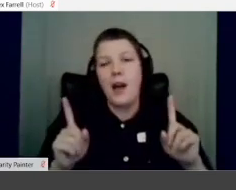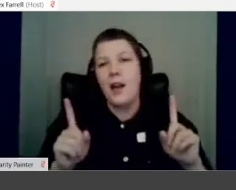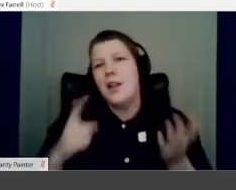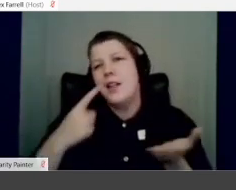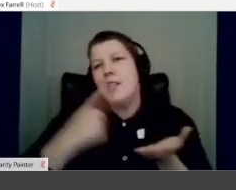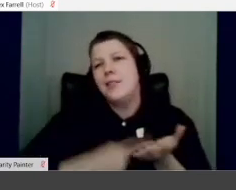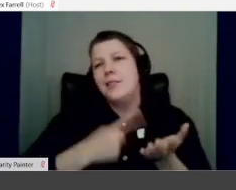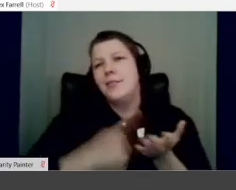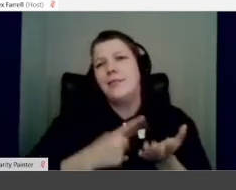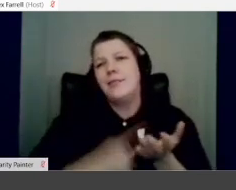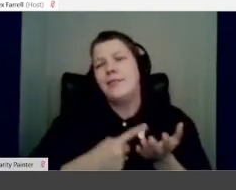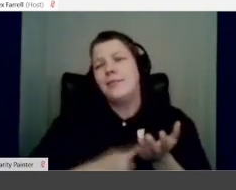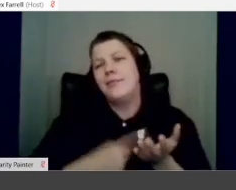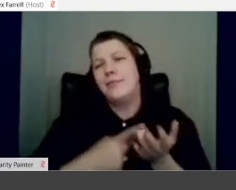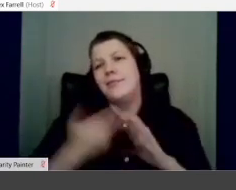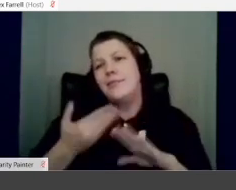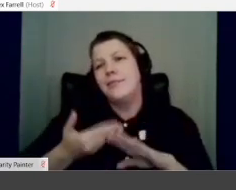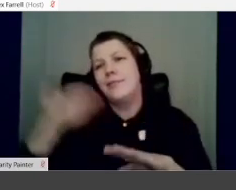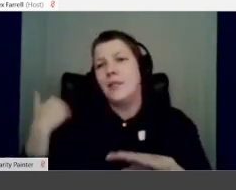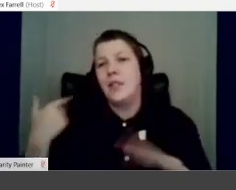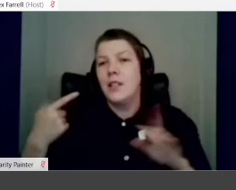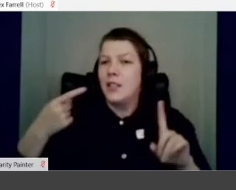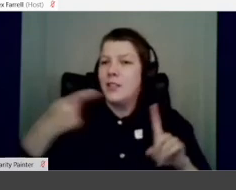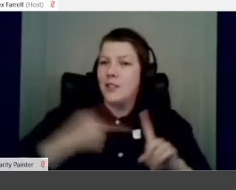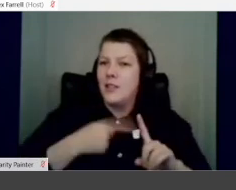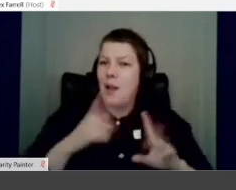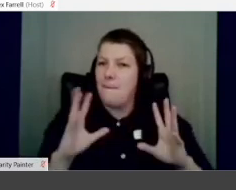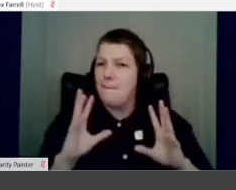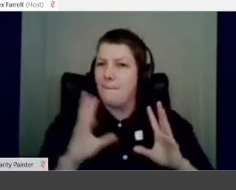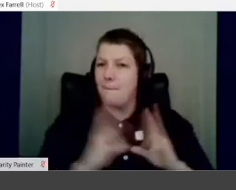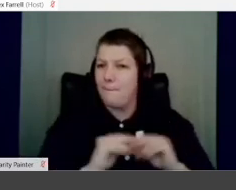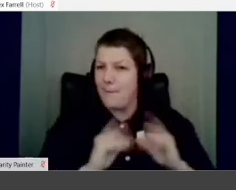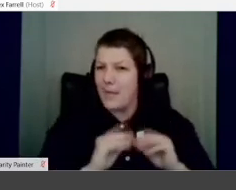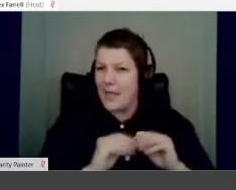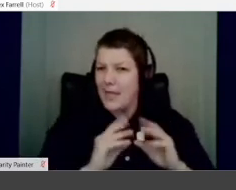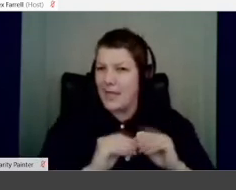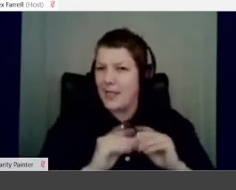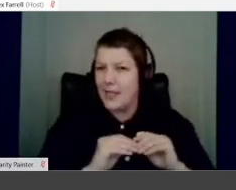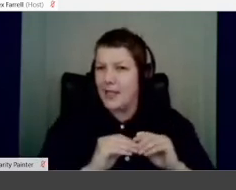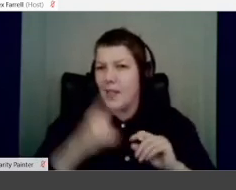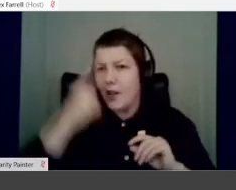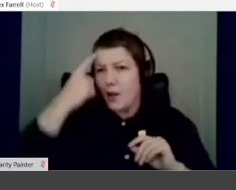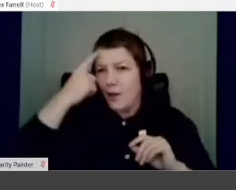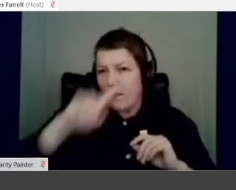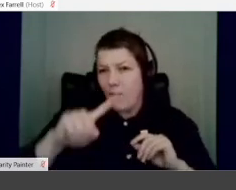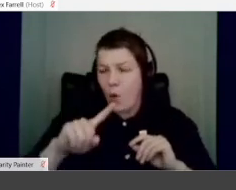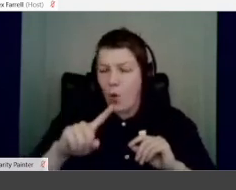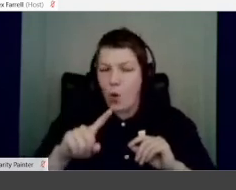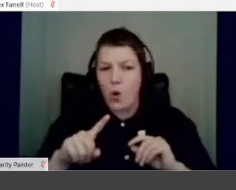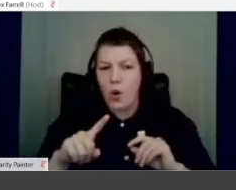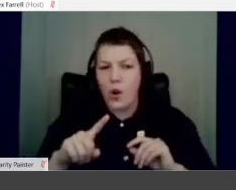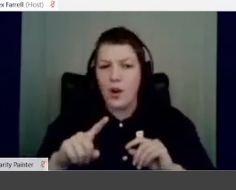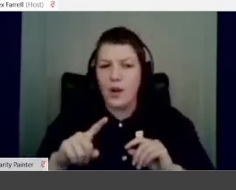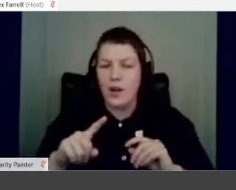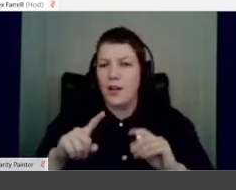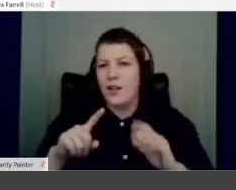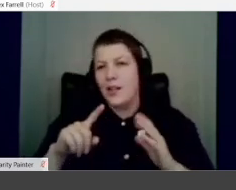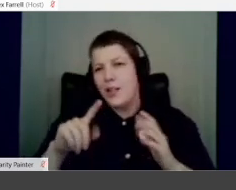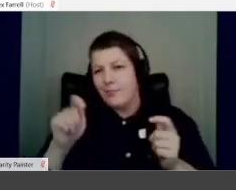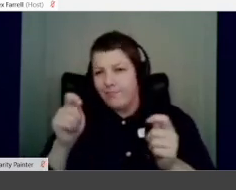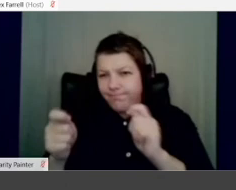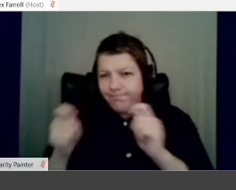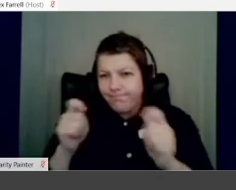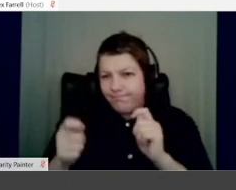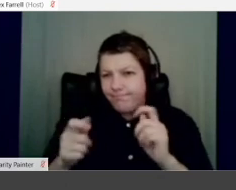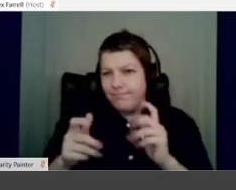meeting or facilitate a critique, and maybe the critiques about a design. How do you do that in a way that meets